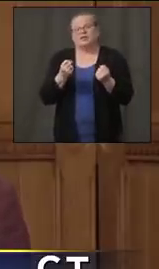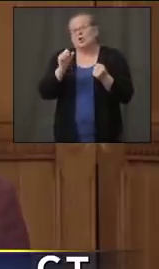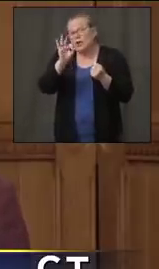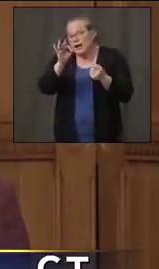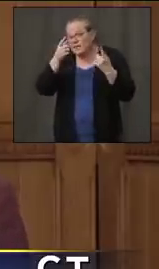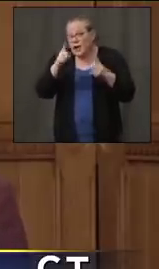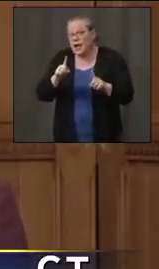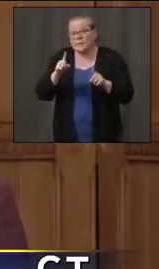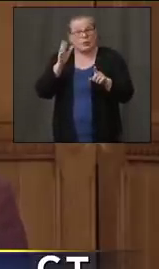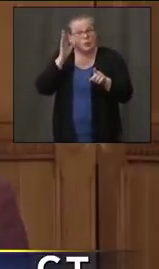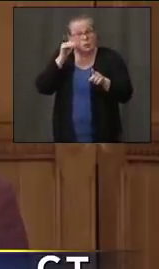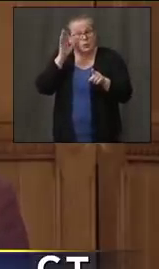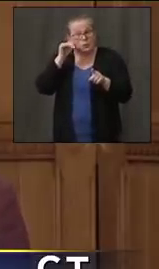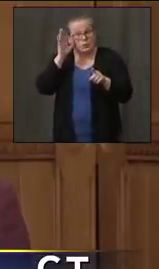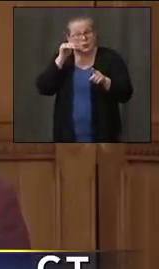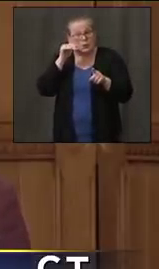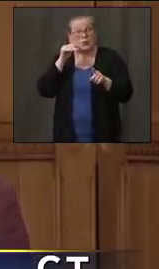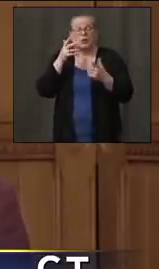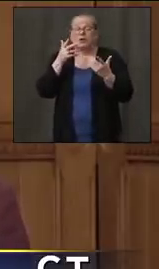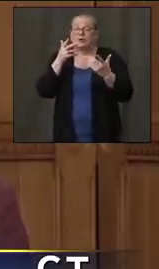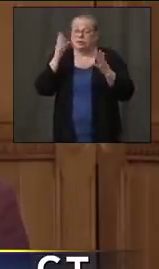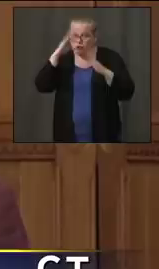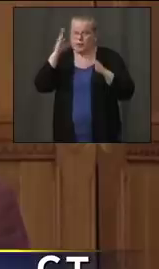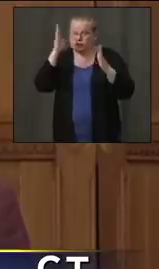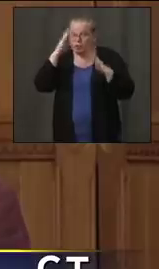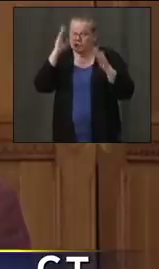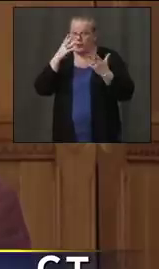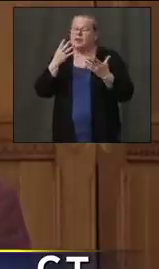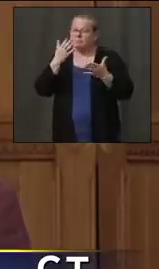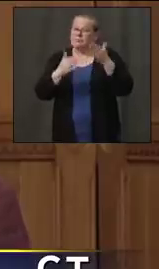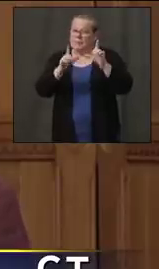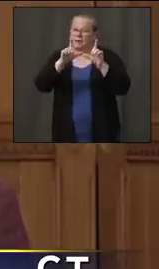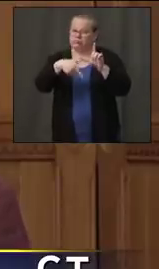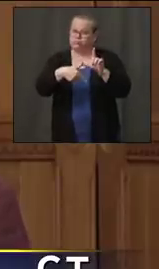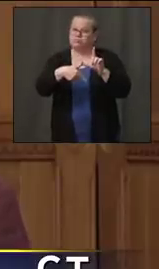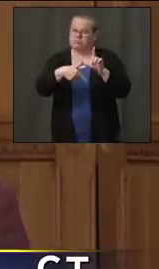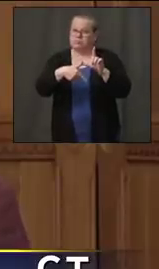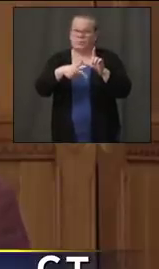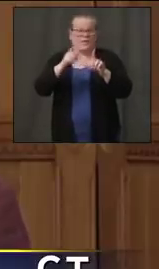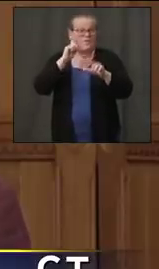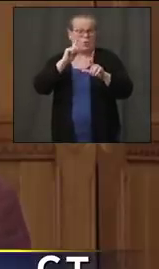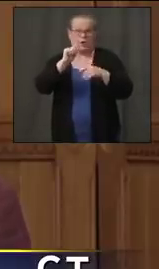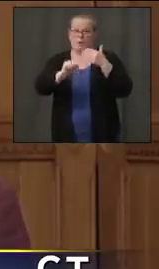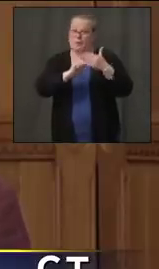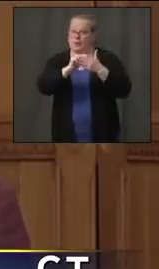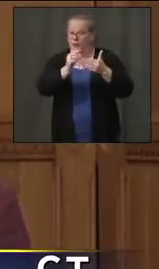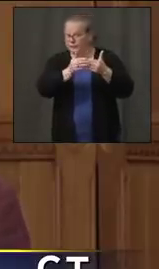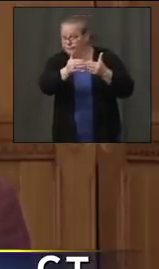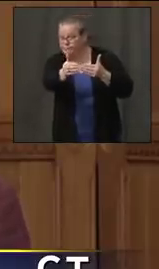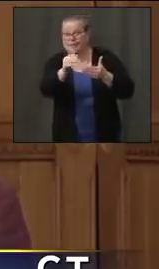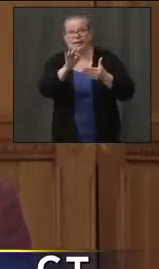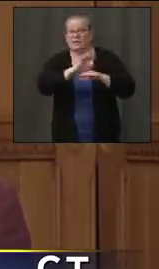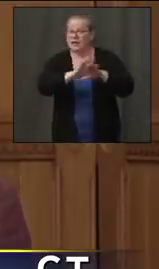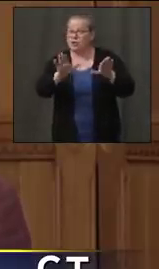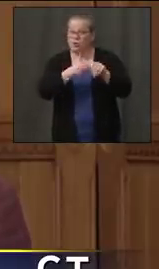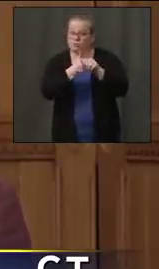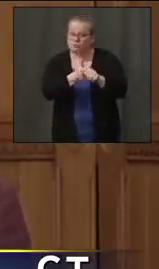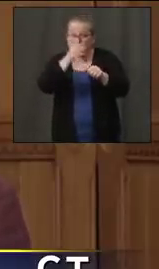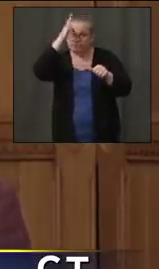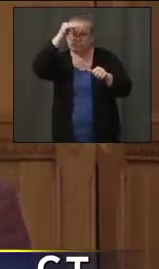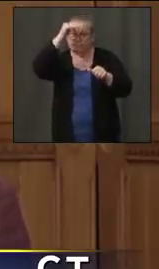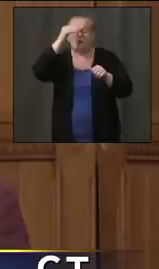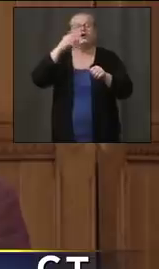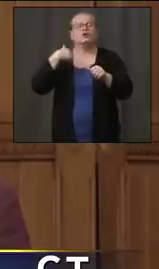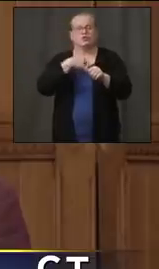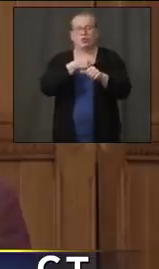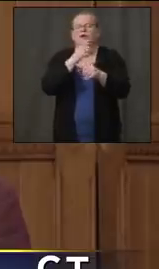public health. Those could they be revoked, or should they be revoked for some period of time if there is noncompliance? So again, we're working through all of that, but